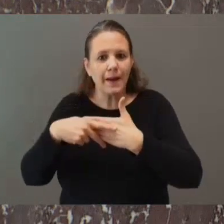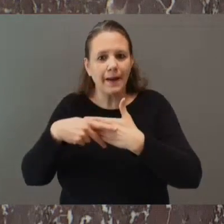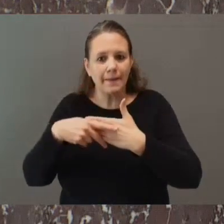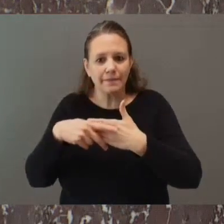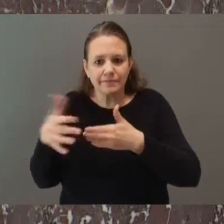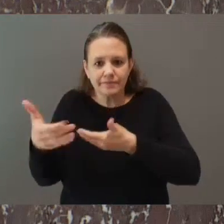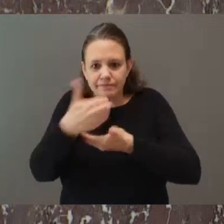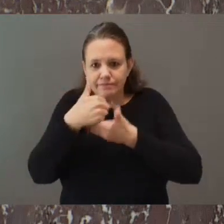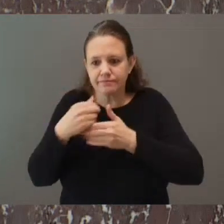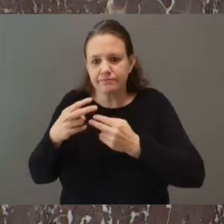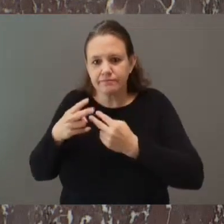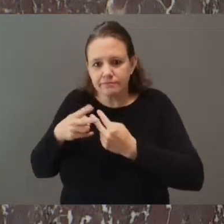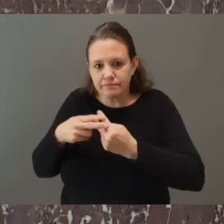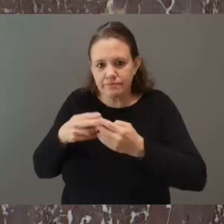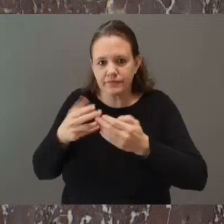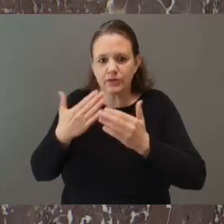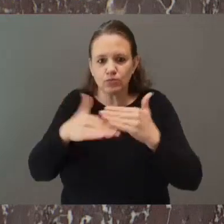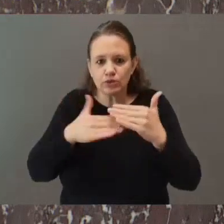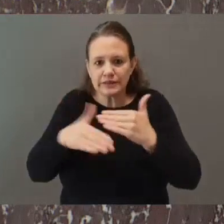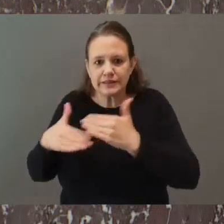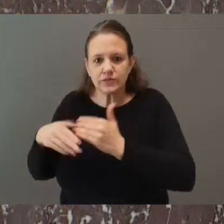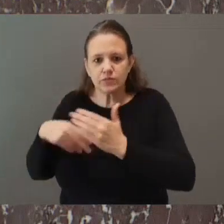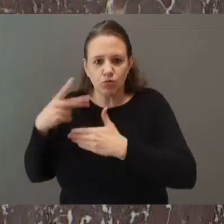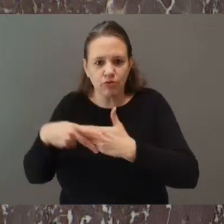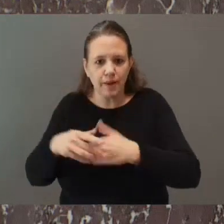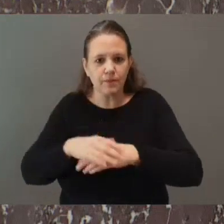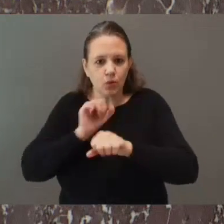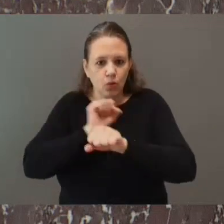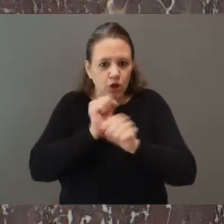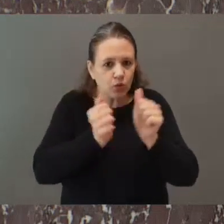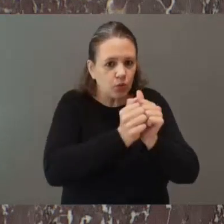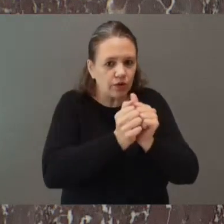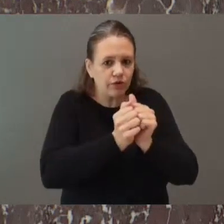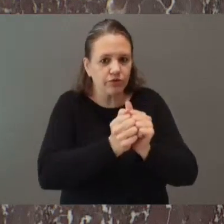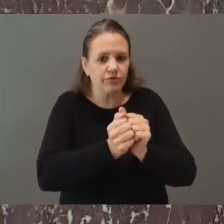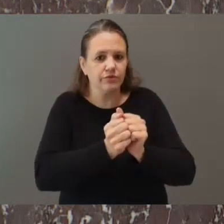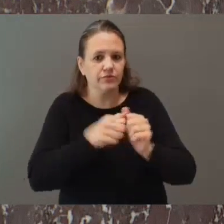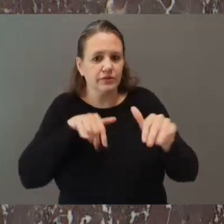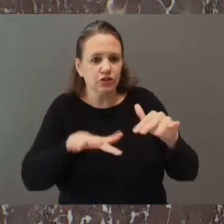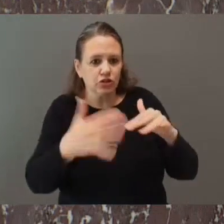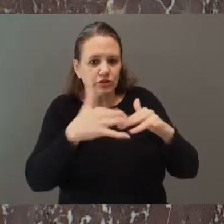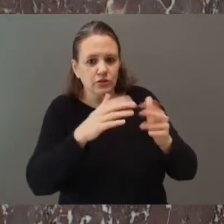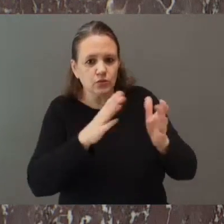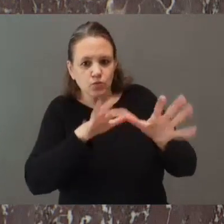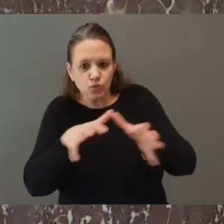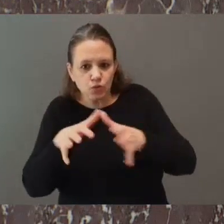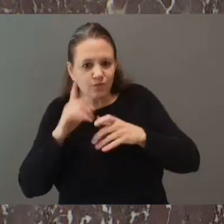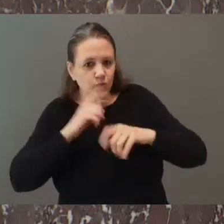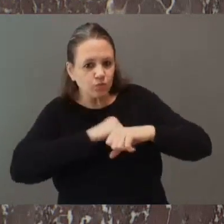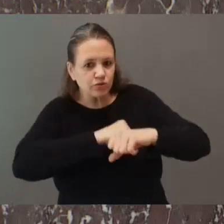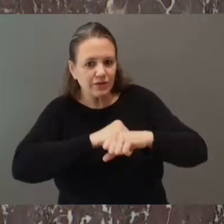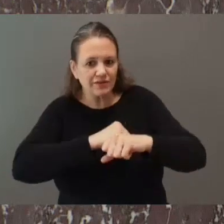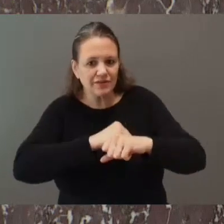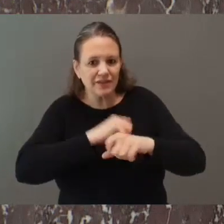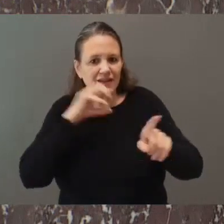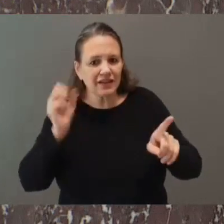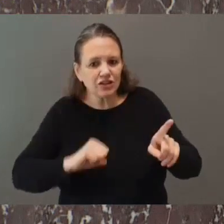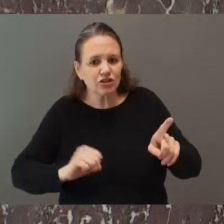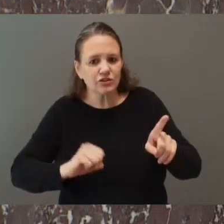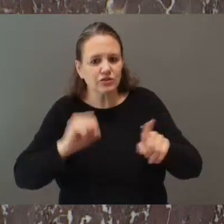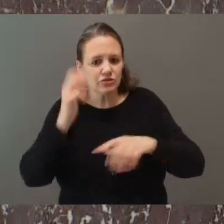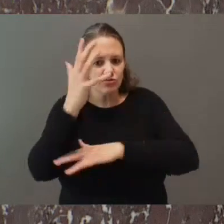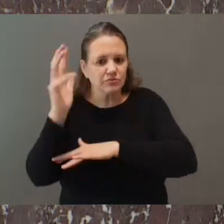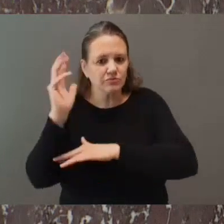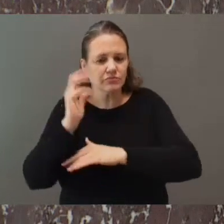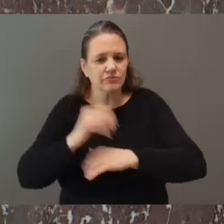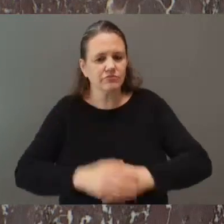to protect the ancient trees, ancient forests, irreplaceable old growth, and yes, we are also